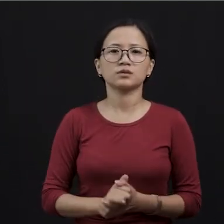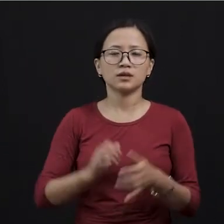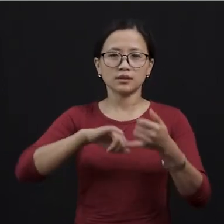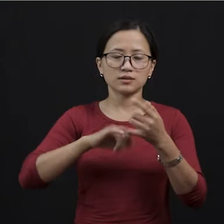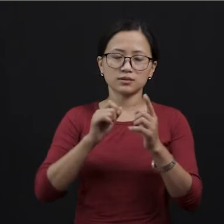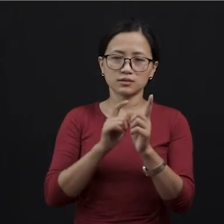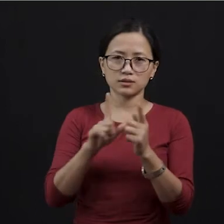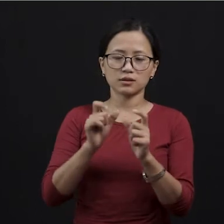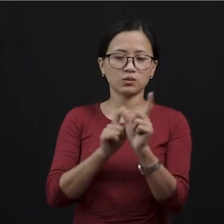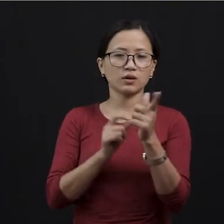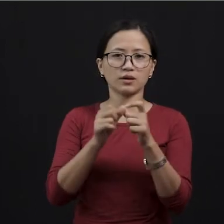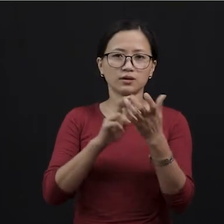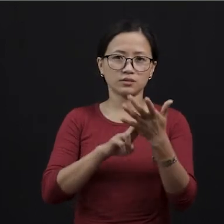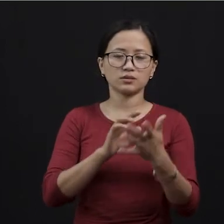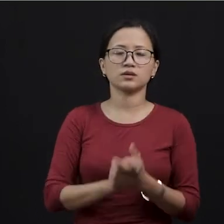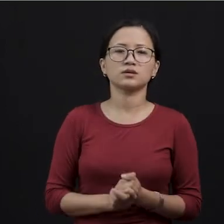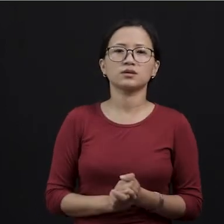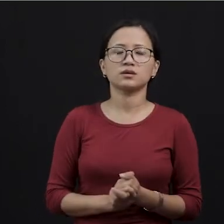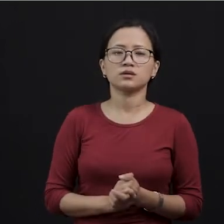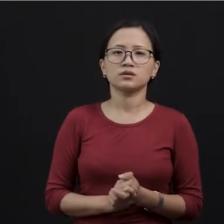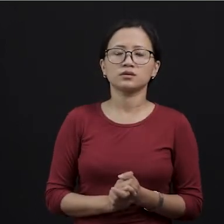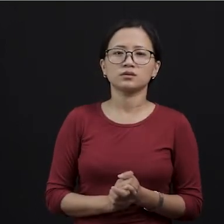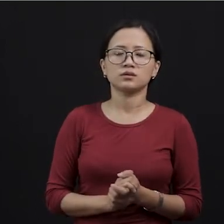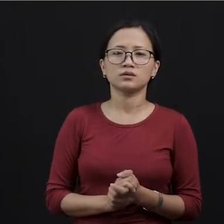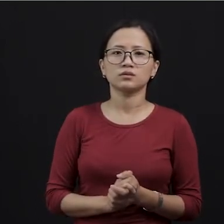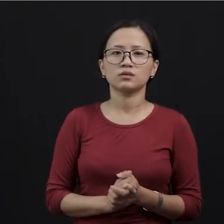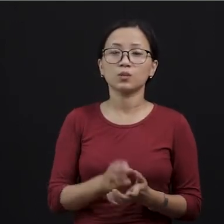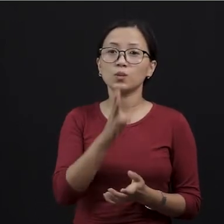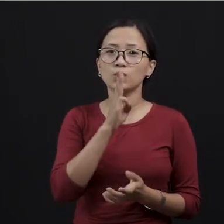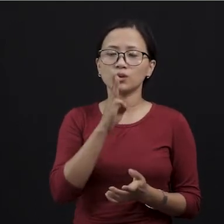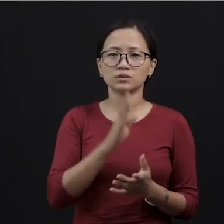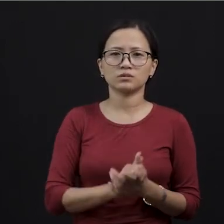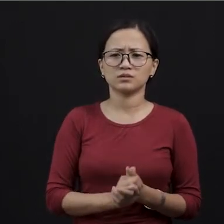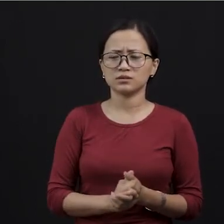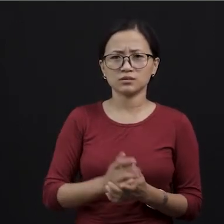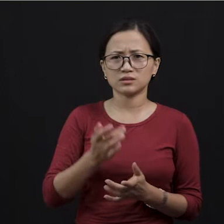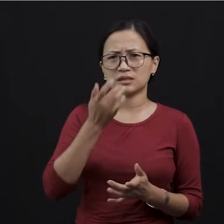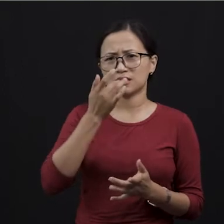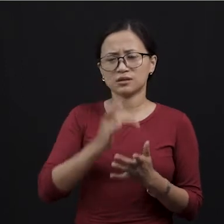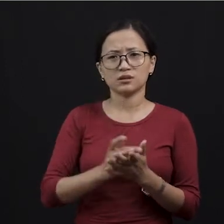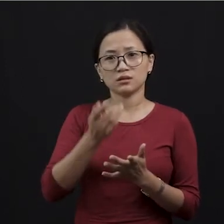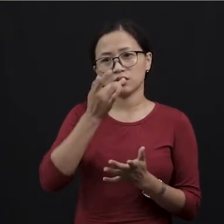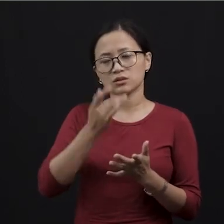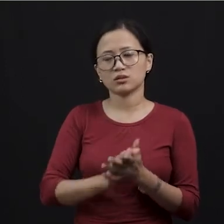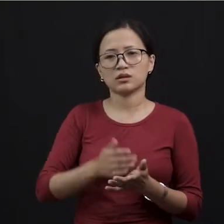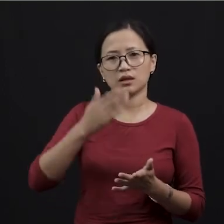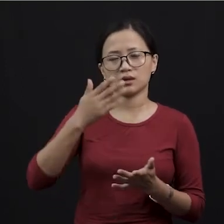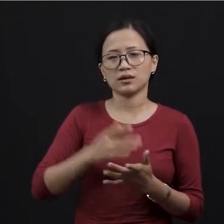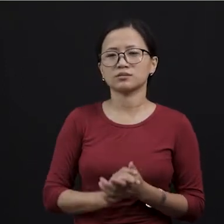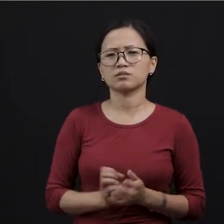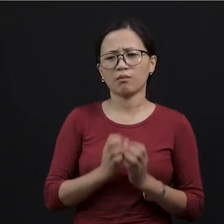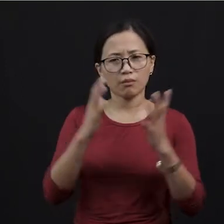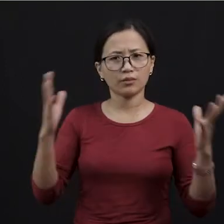saline water. Saline. S-A-L-I-N-E. Saline means salty water. We know that in the sea,